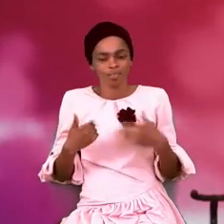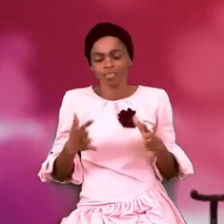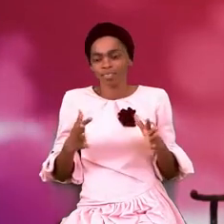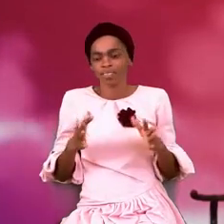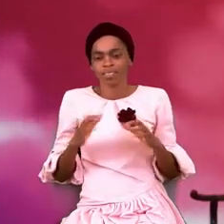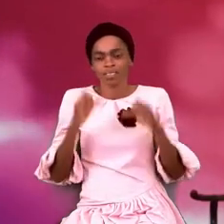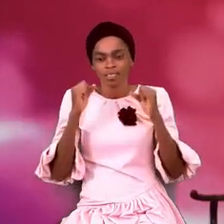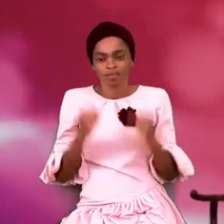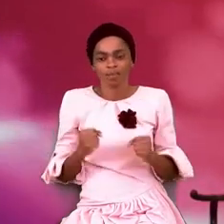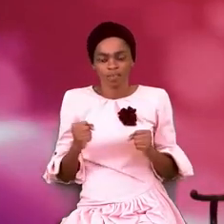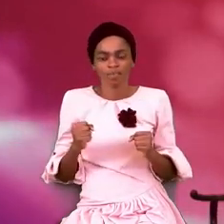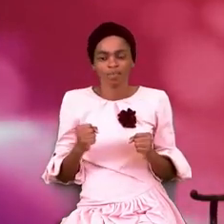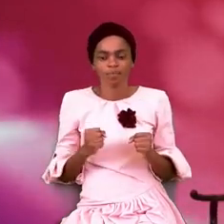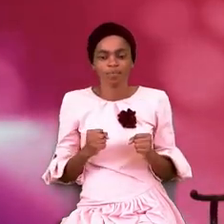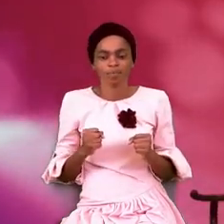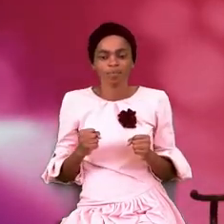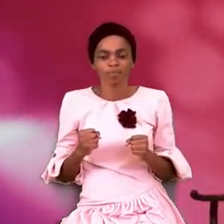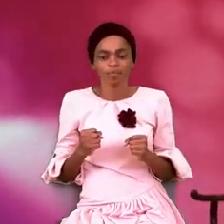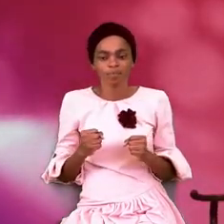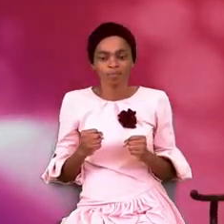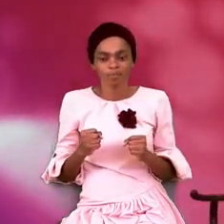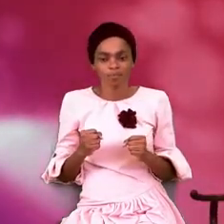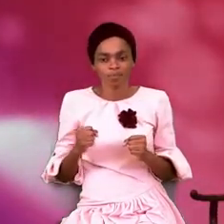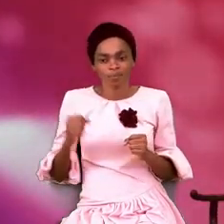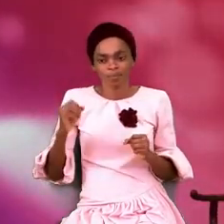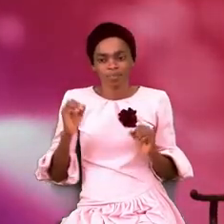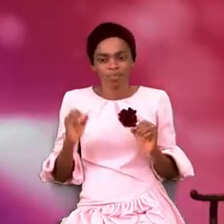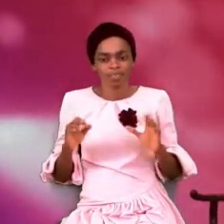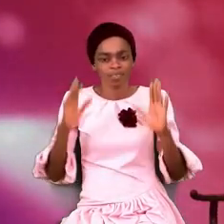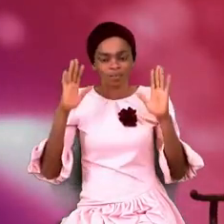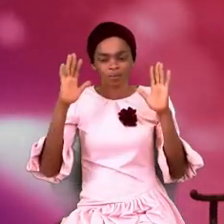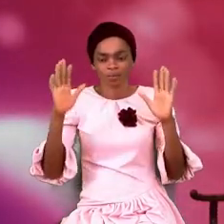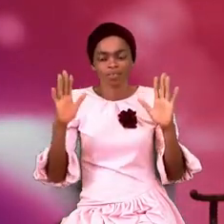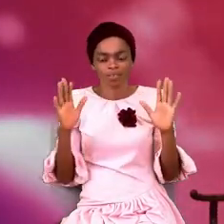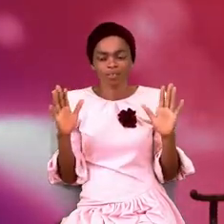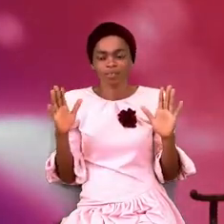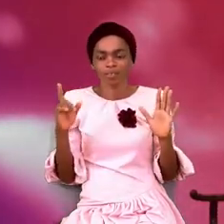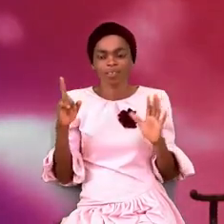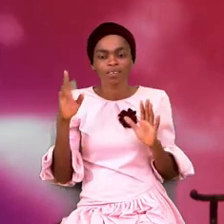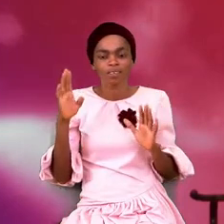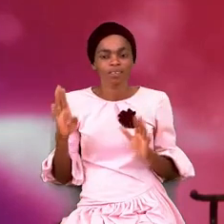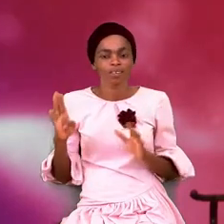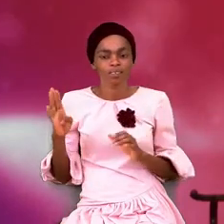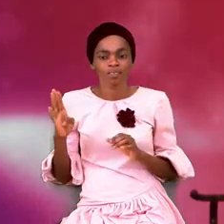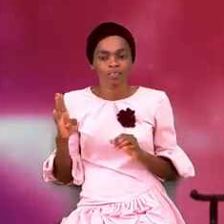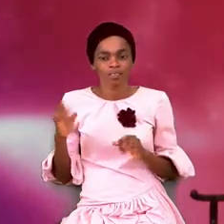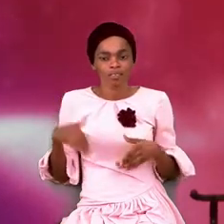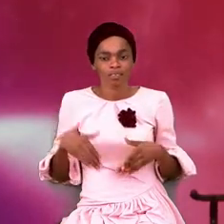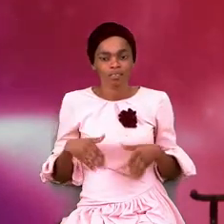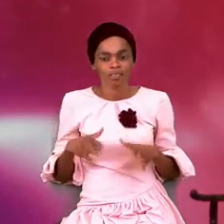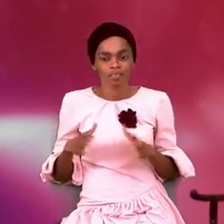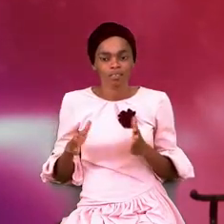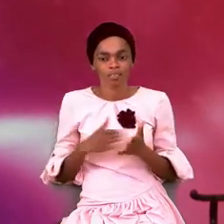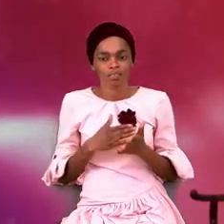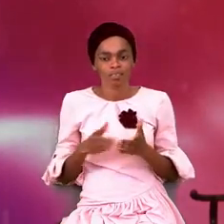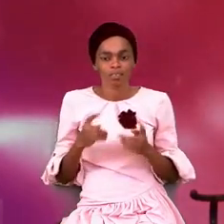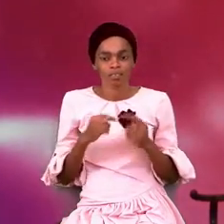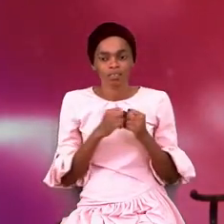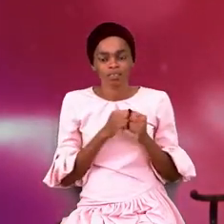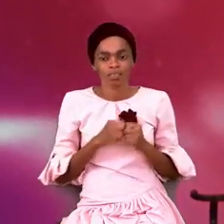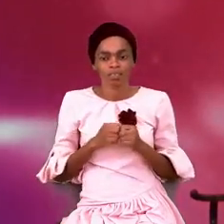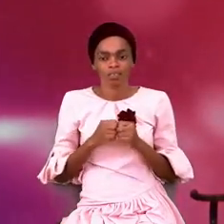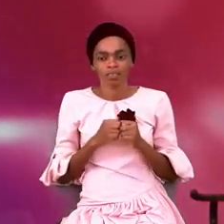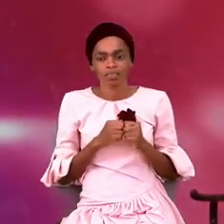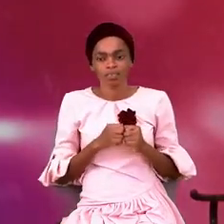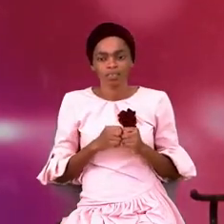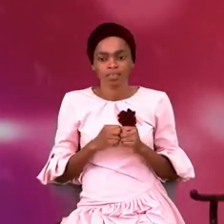sing together a song of prayer? It goes like this. Let's pray for our